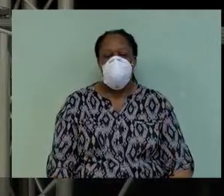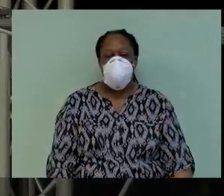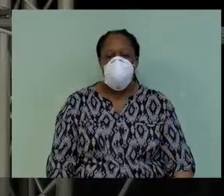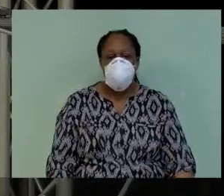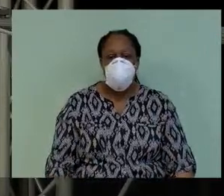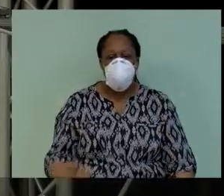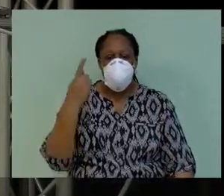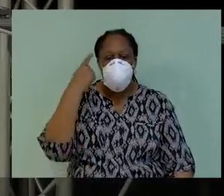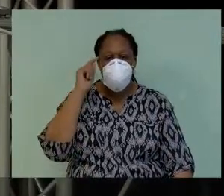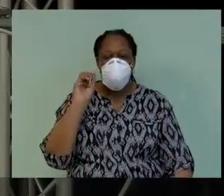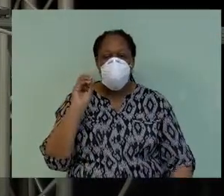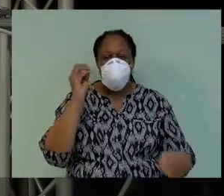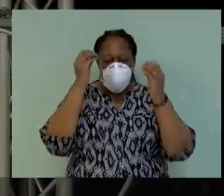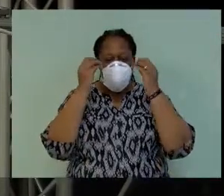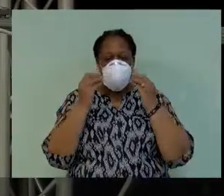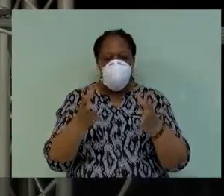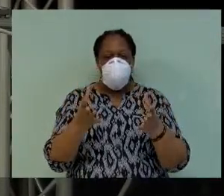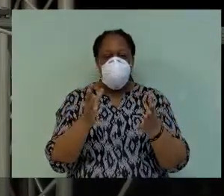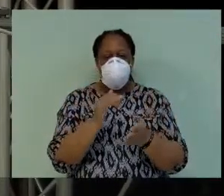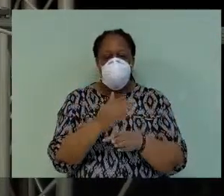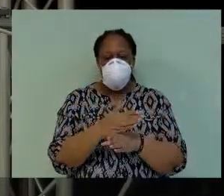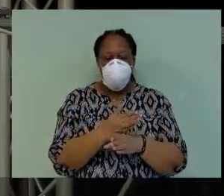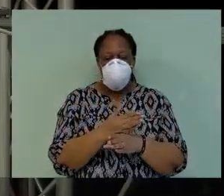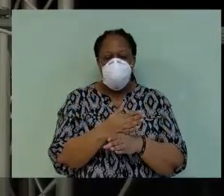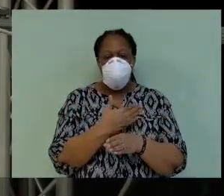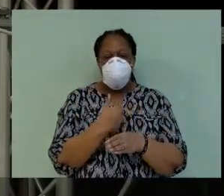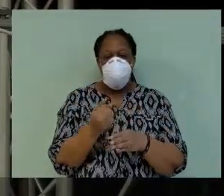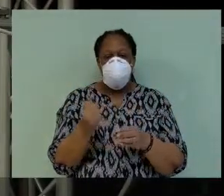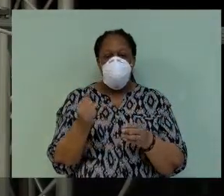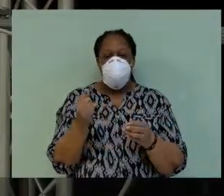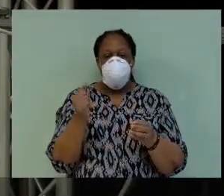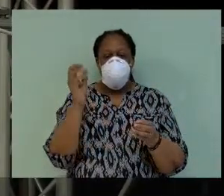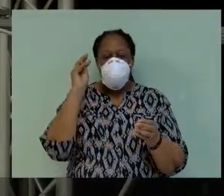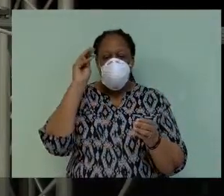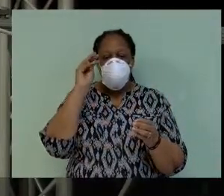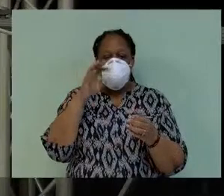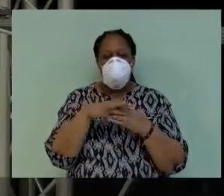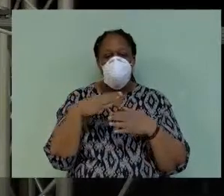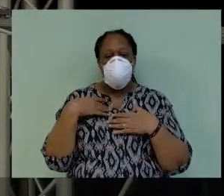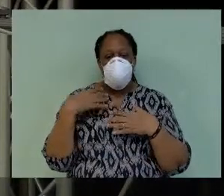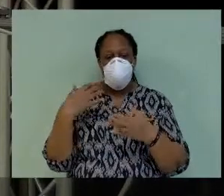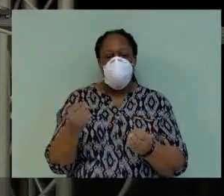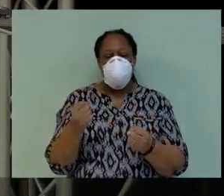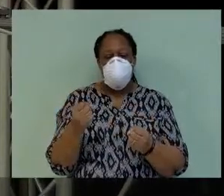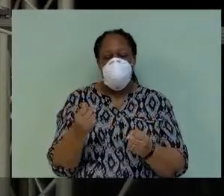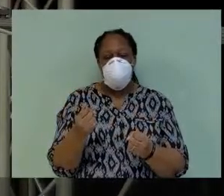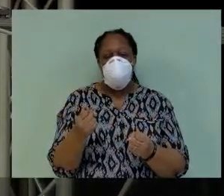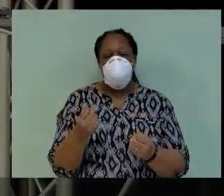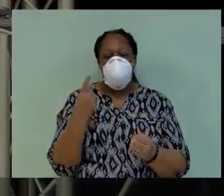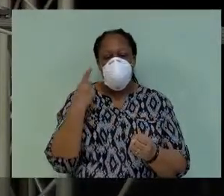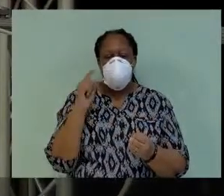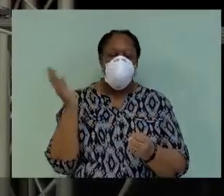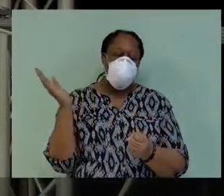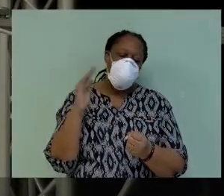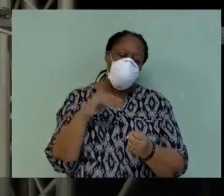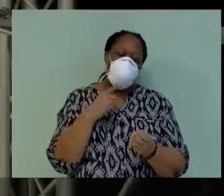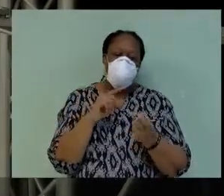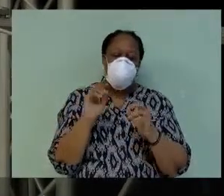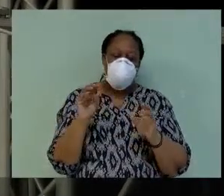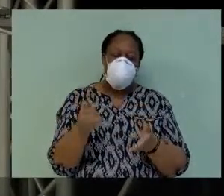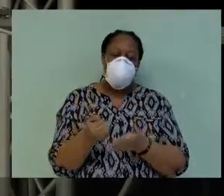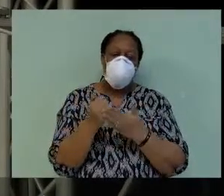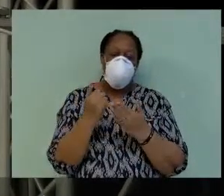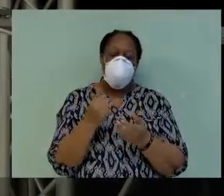his input, and the Honorable Wendy Phipps, Minister of State with responsibility of health, and